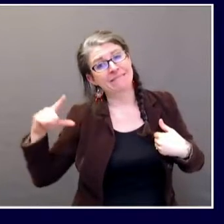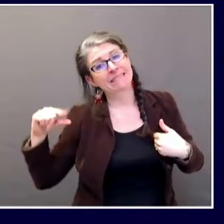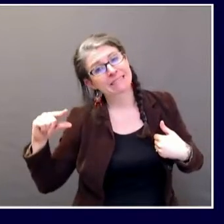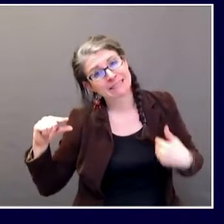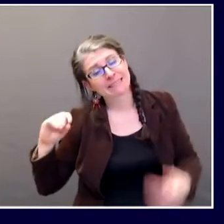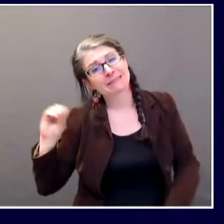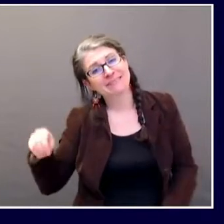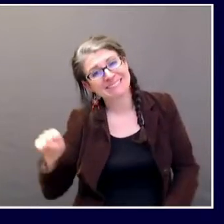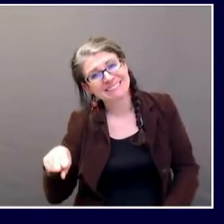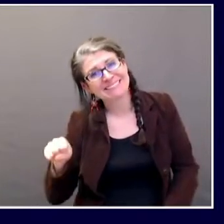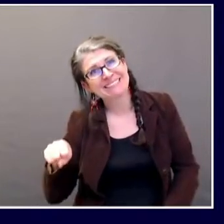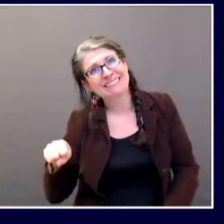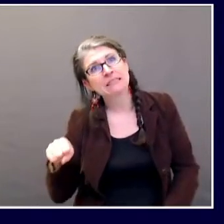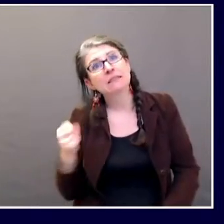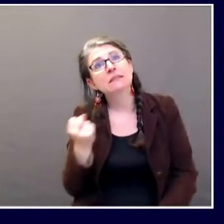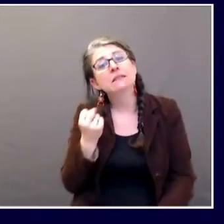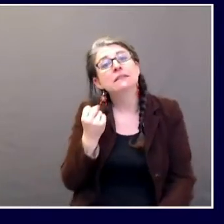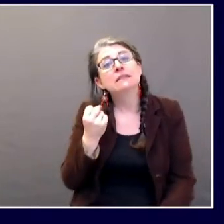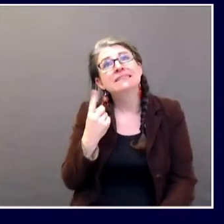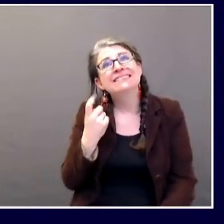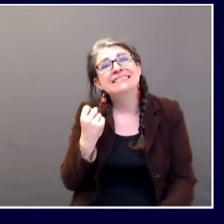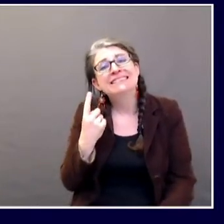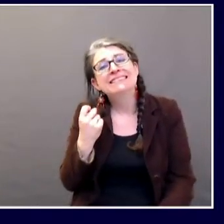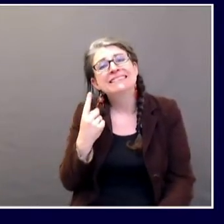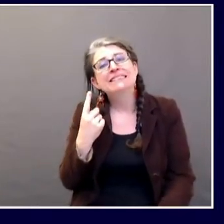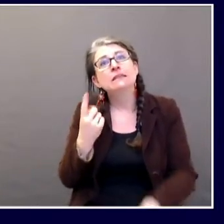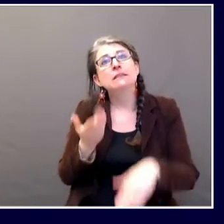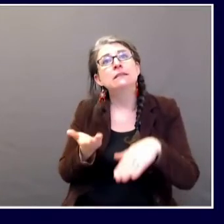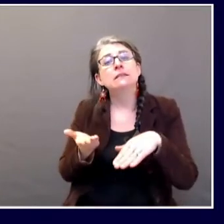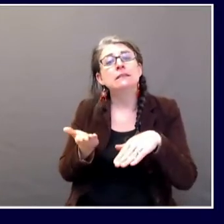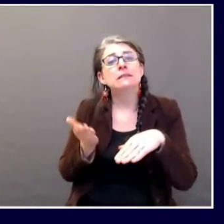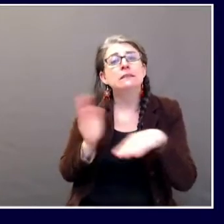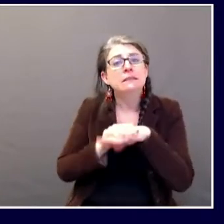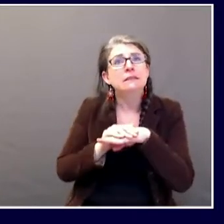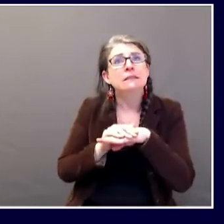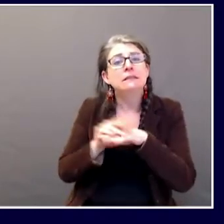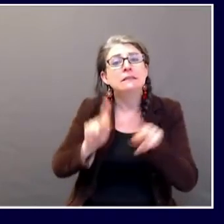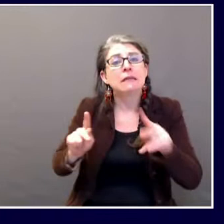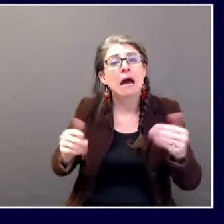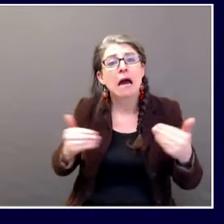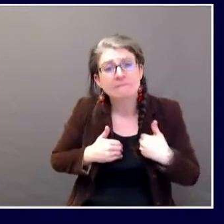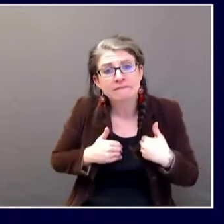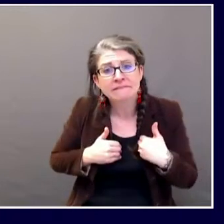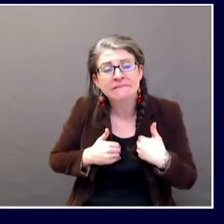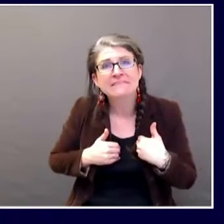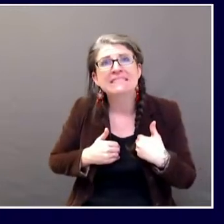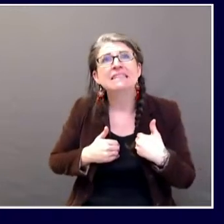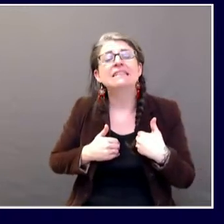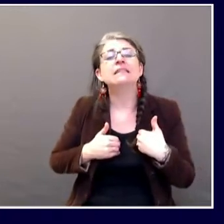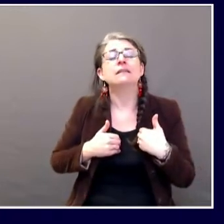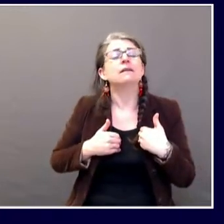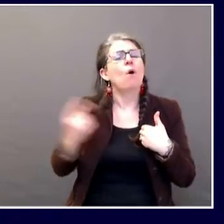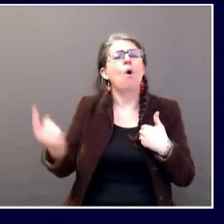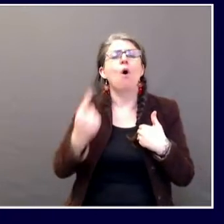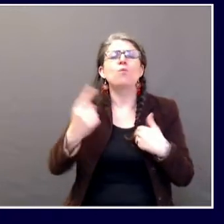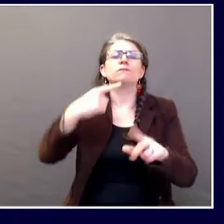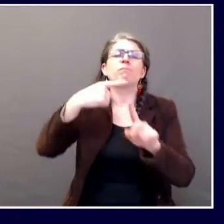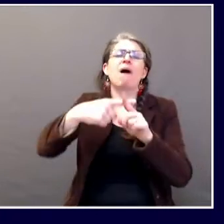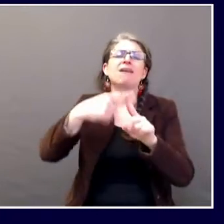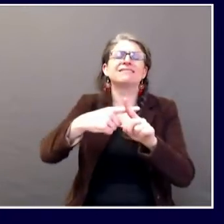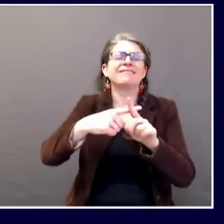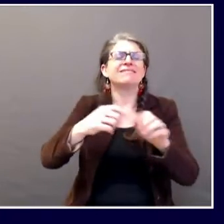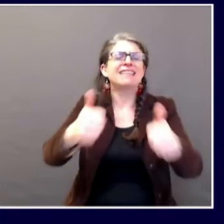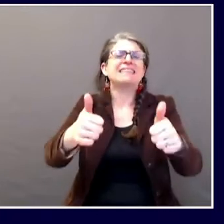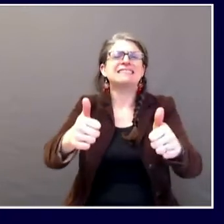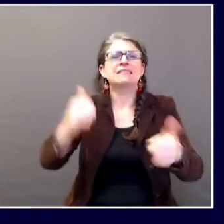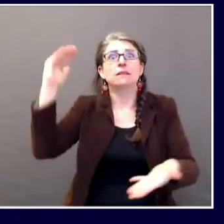good thing. The positivity rate had come down significantly. That's a great thing. And the hospitalization rate had come down